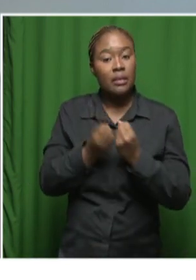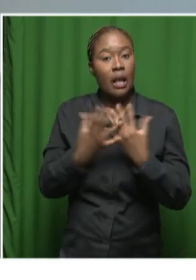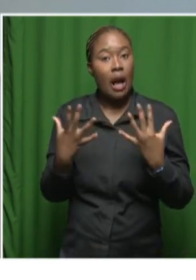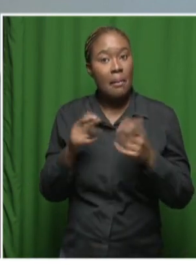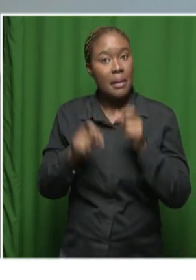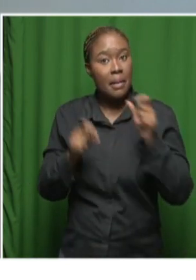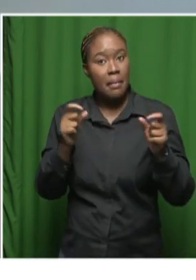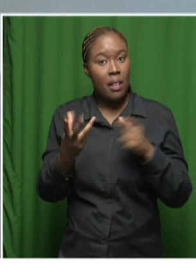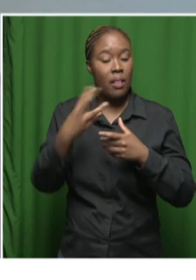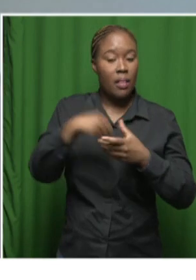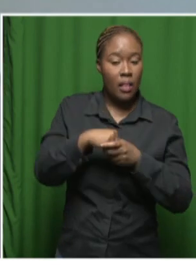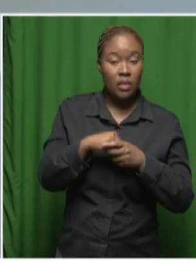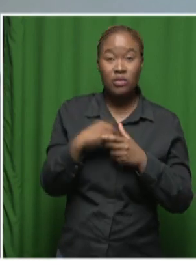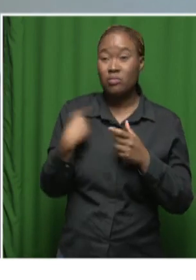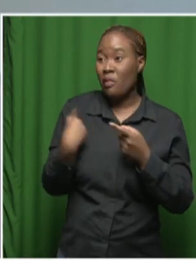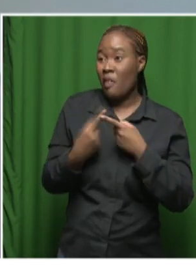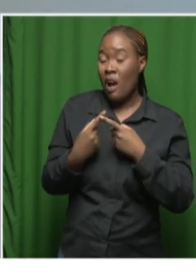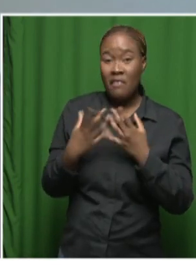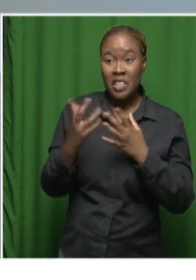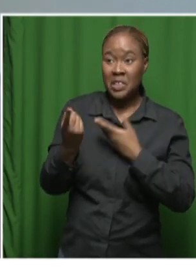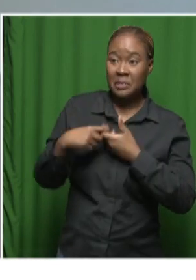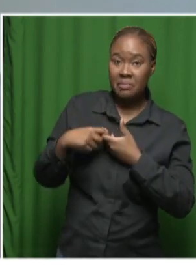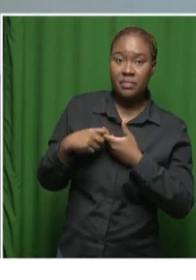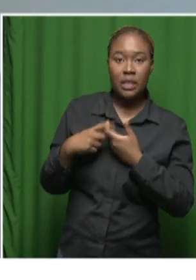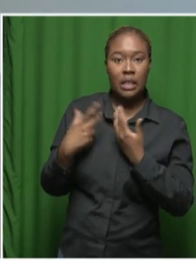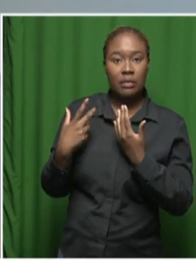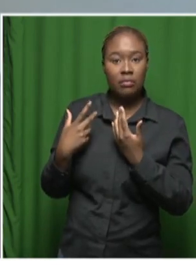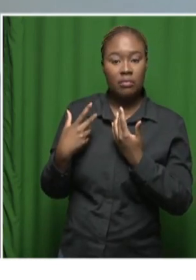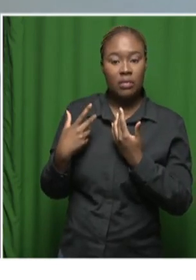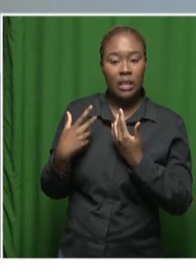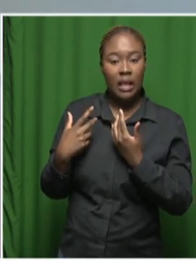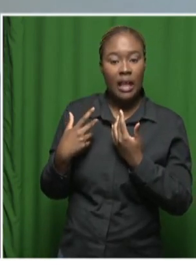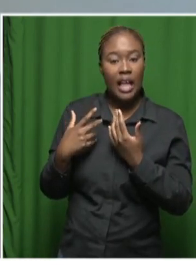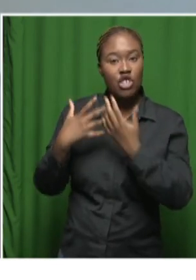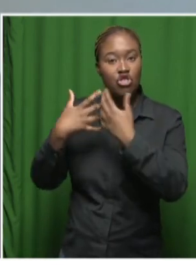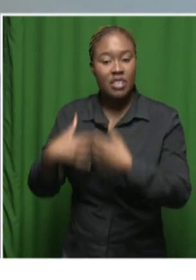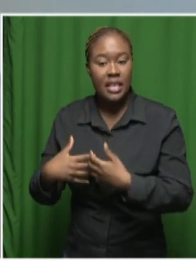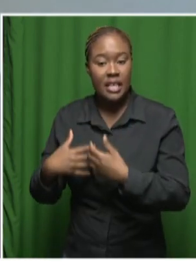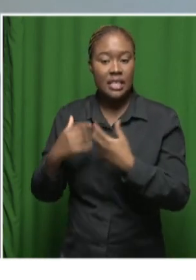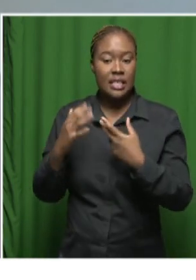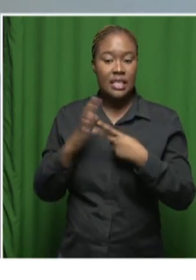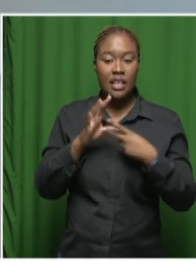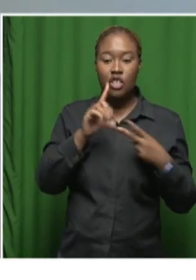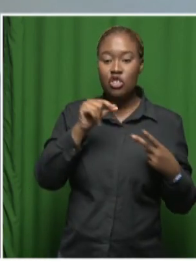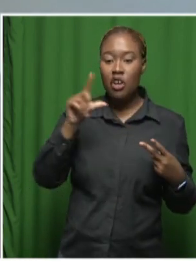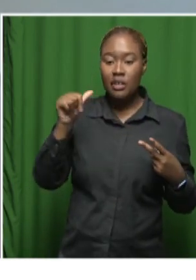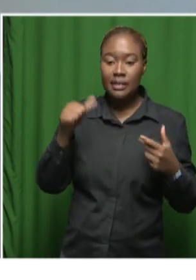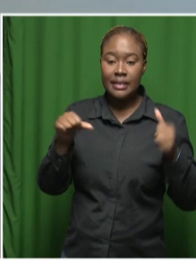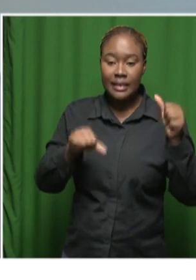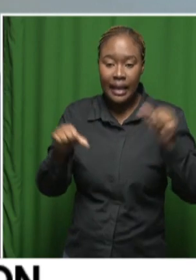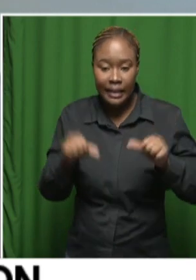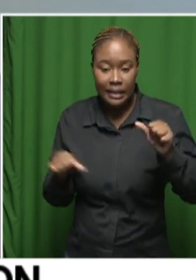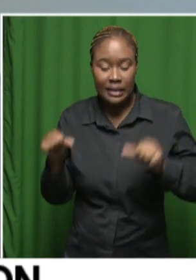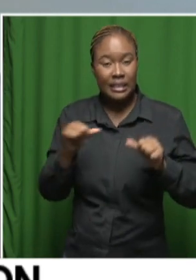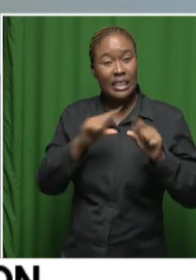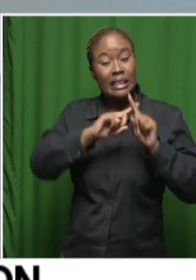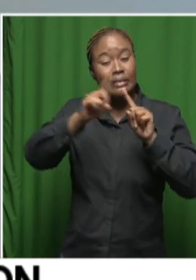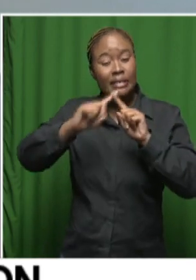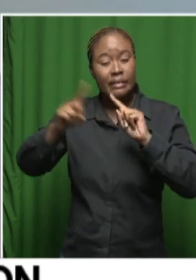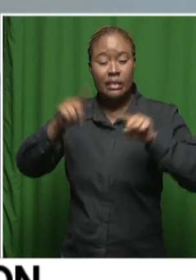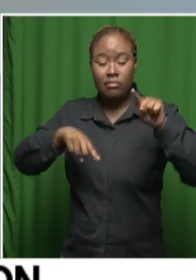so far, we've had civil engineers joining the call. We've had, data scientists, So it's very varied and quite interesting to